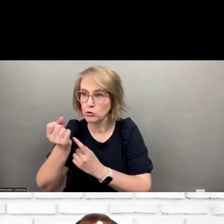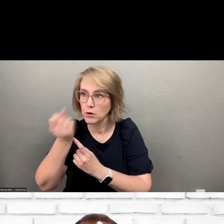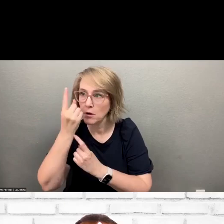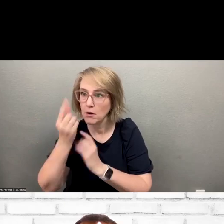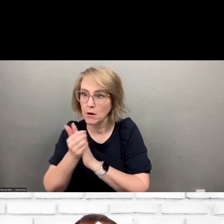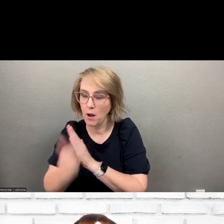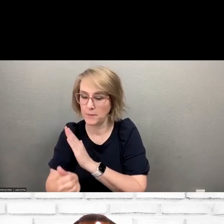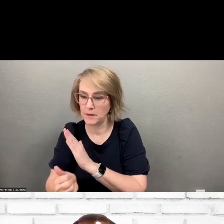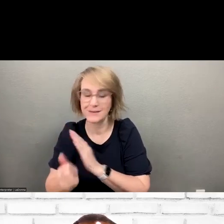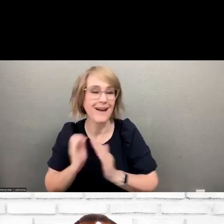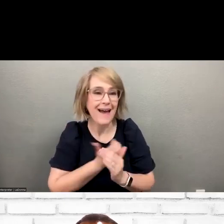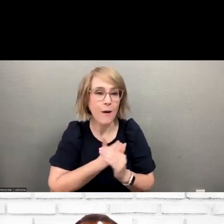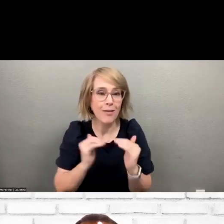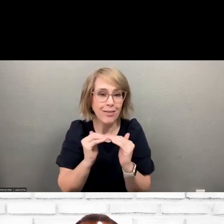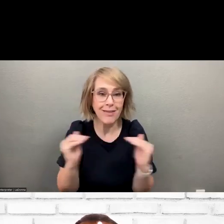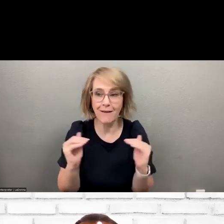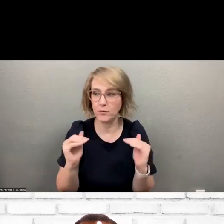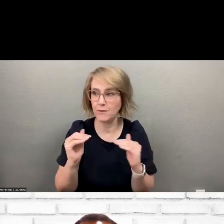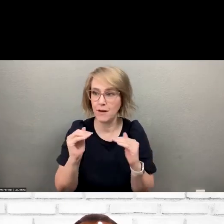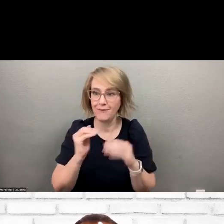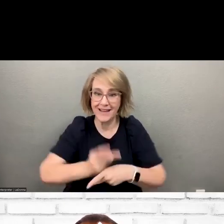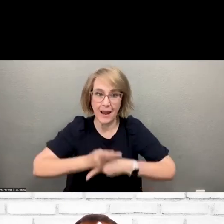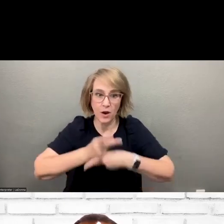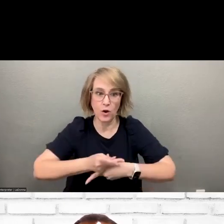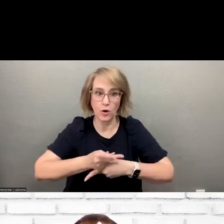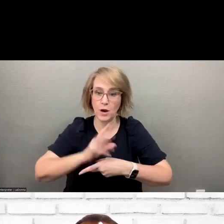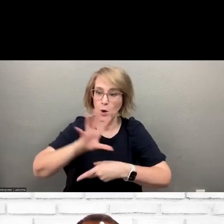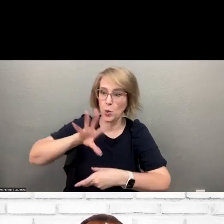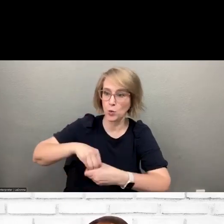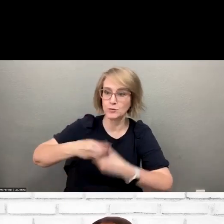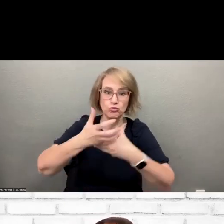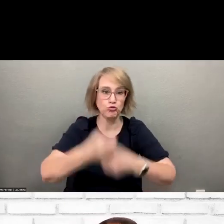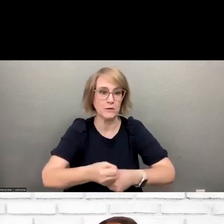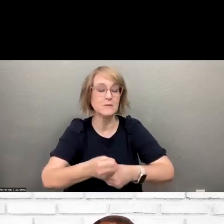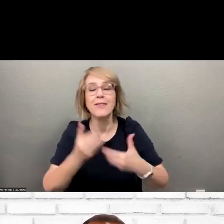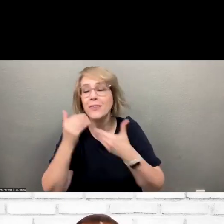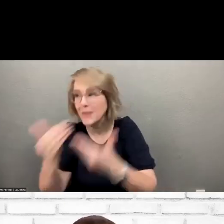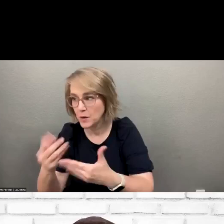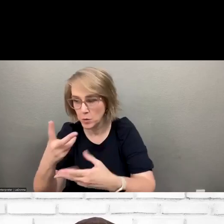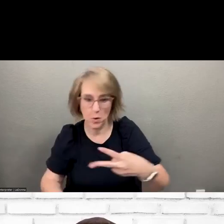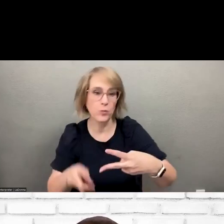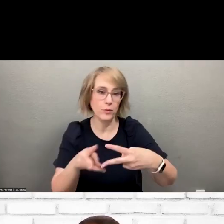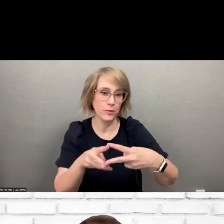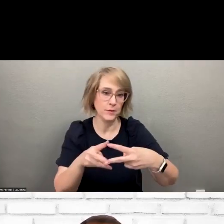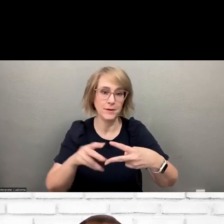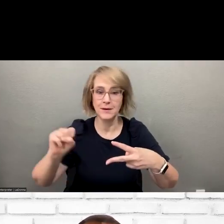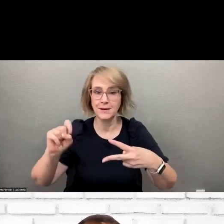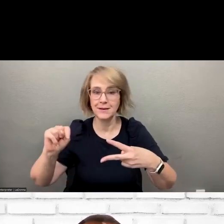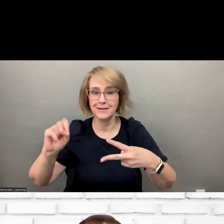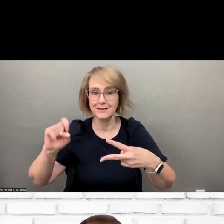going into our level of care, because the trust is just so important in this. So thank you to both Stephanie as well as